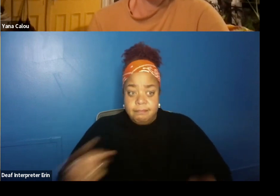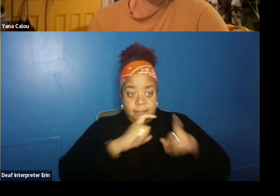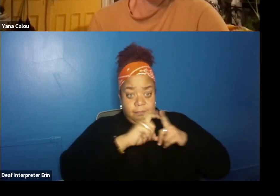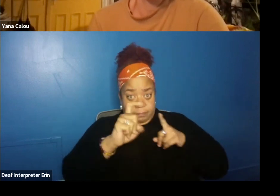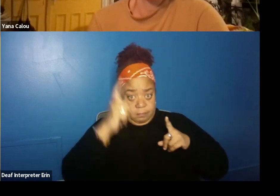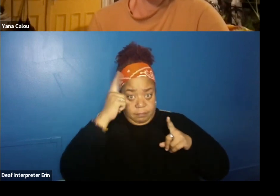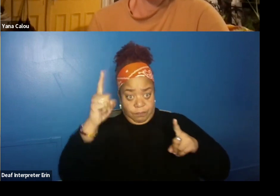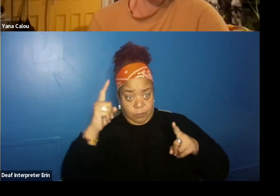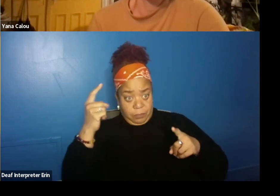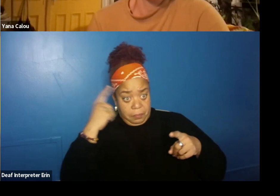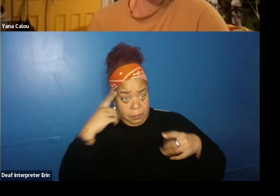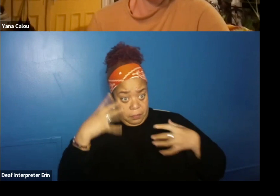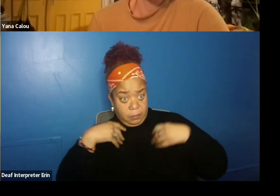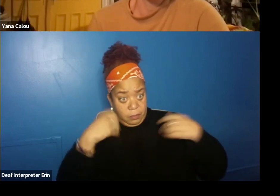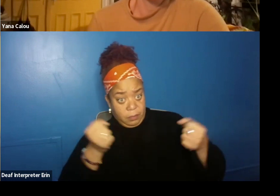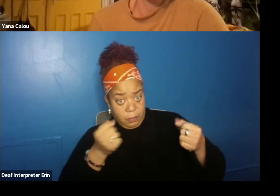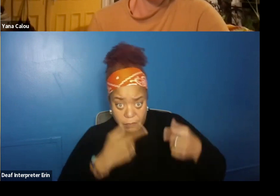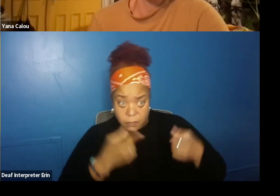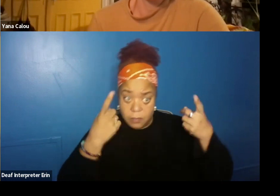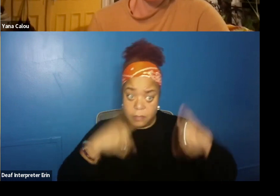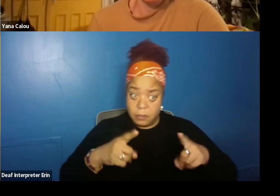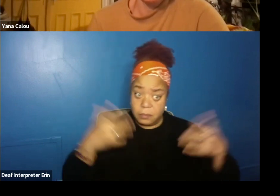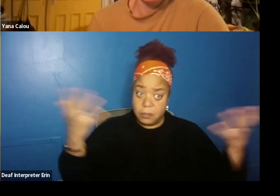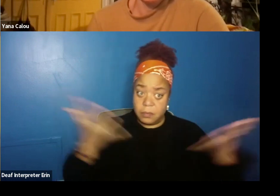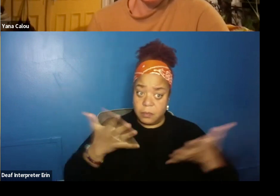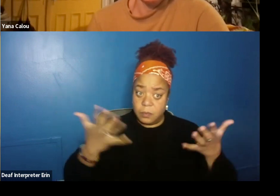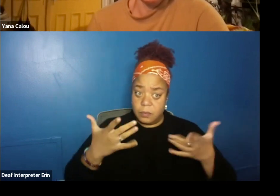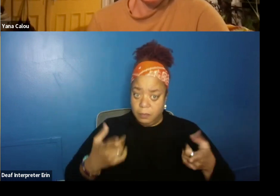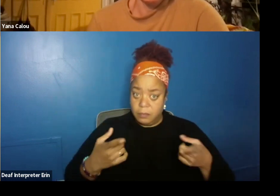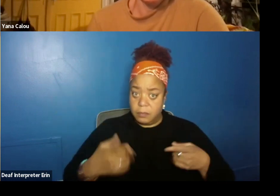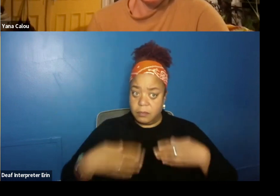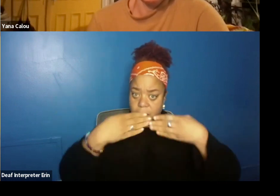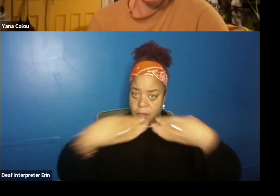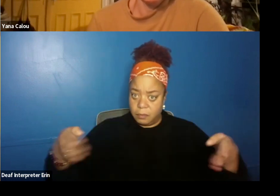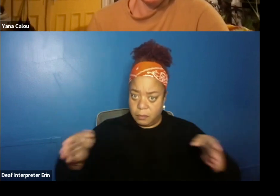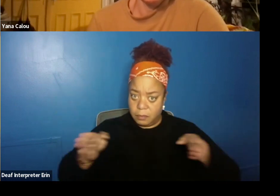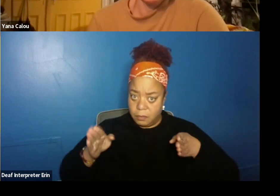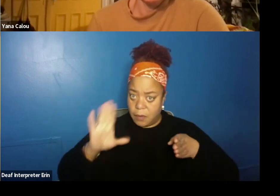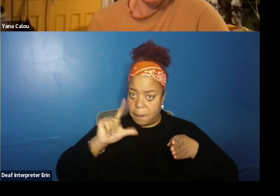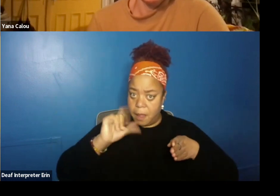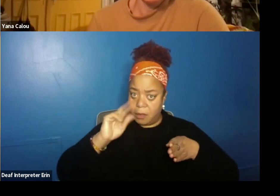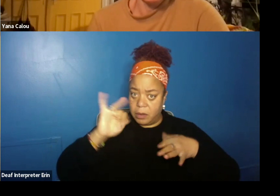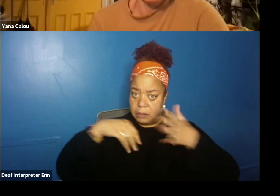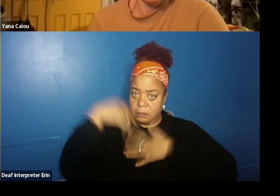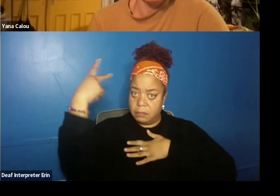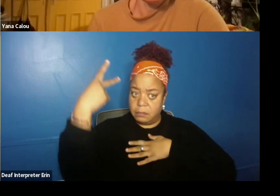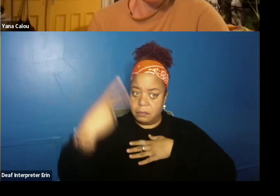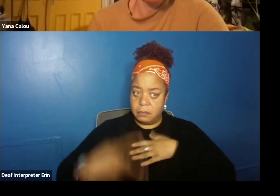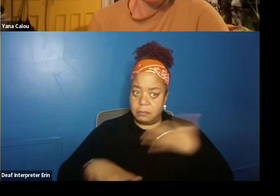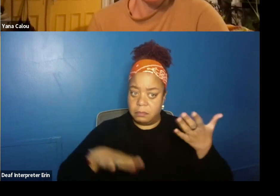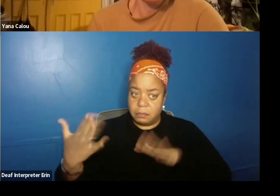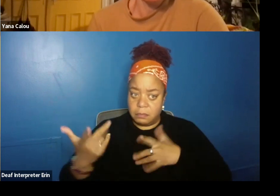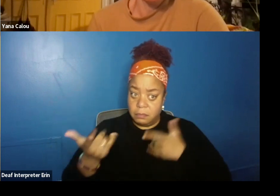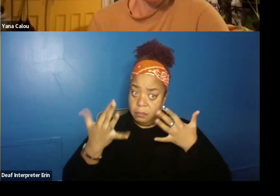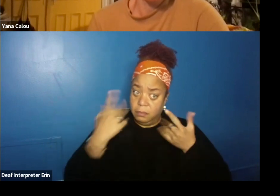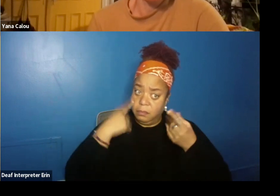The family, the community is still awaiting information on what actually happened that day. Subsequently, after, we